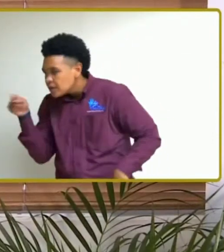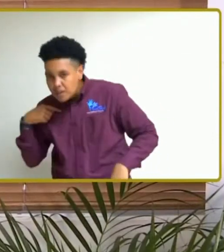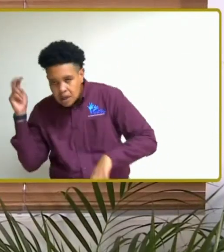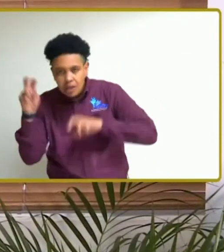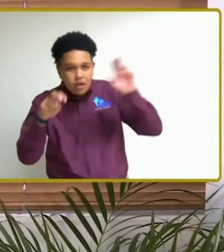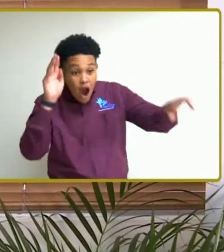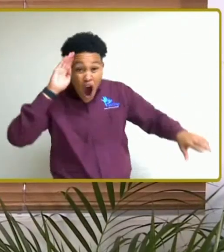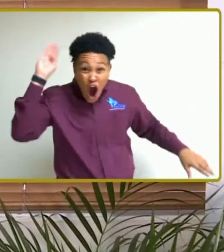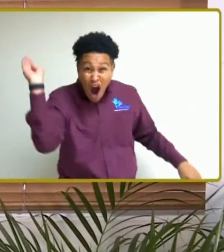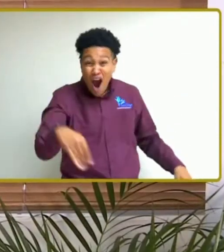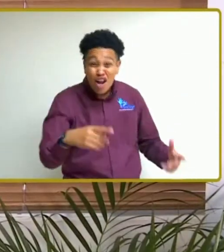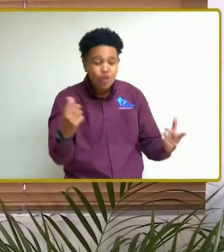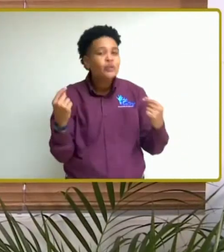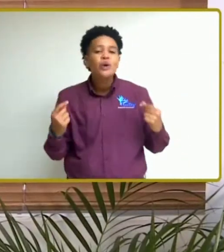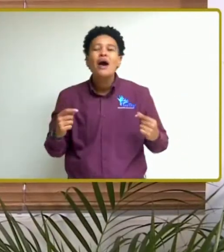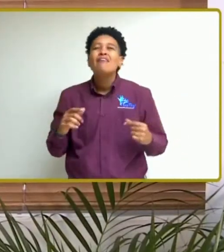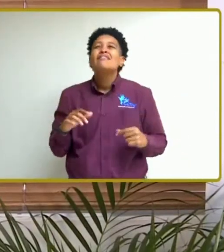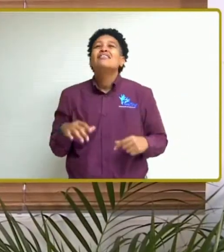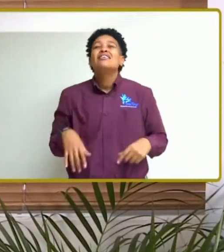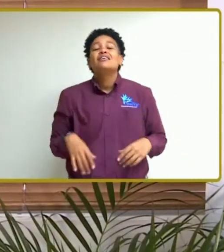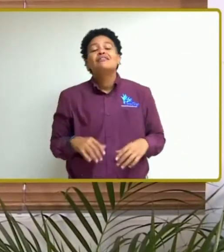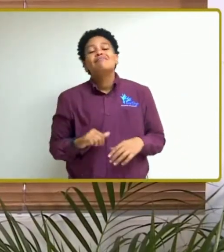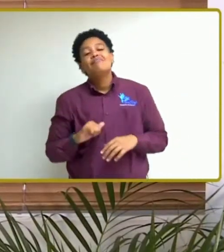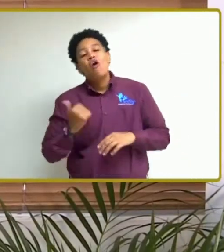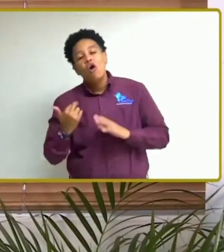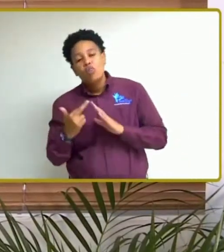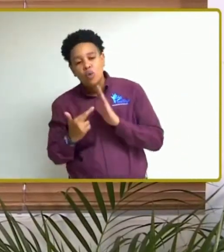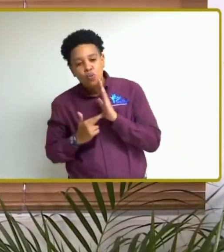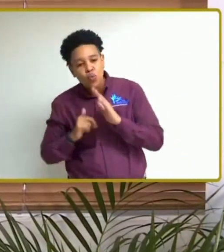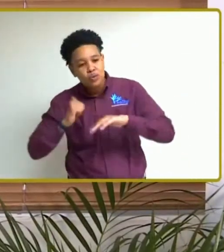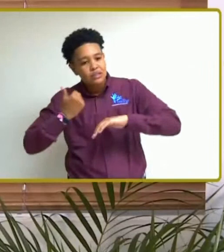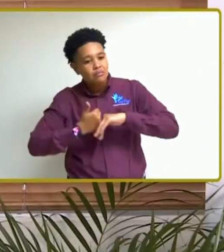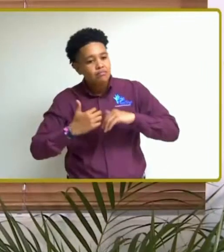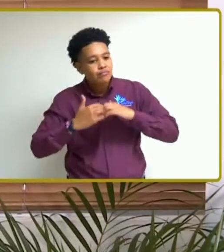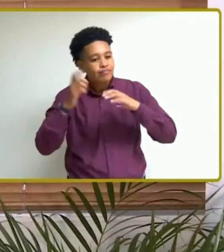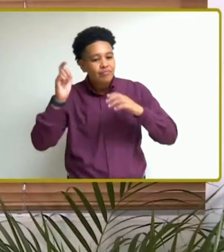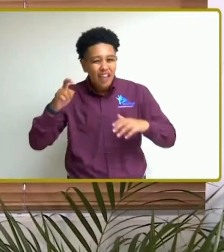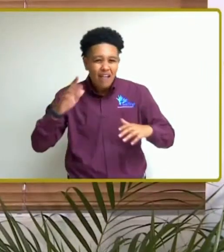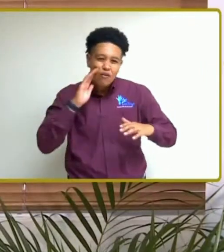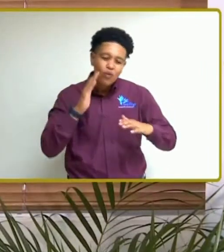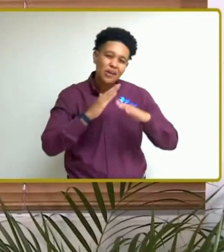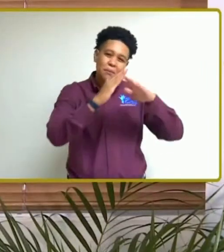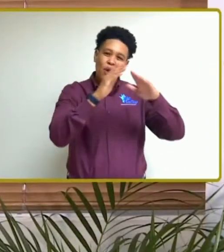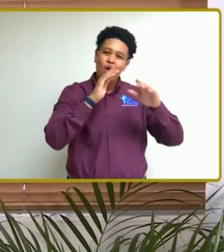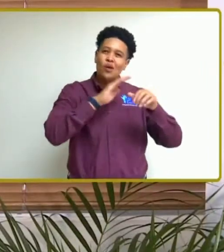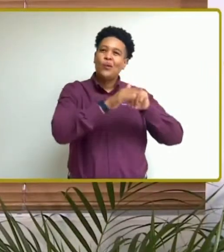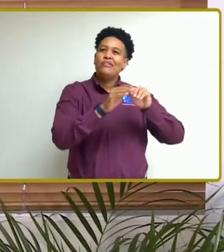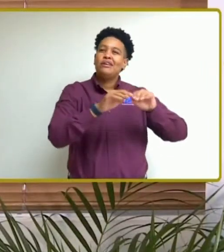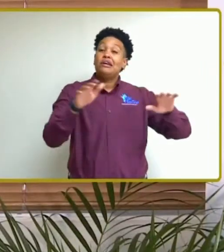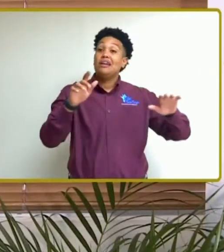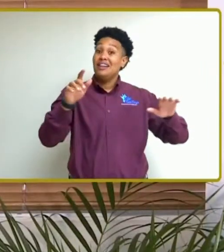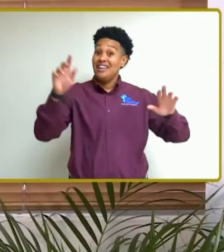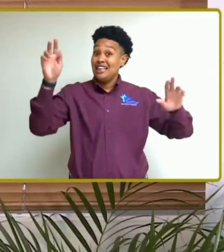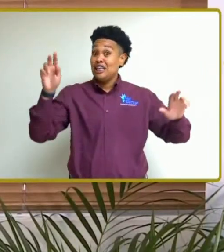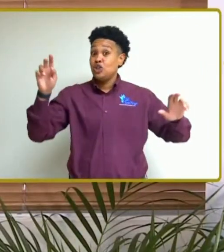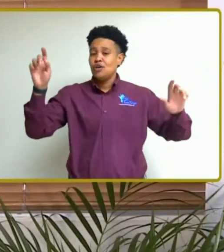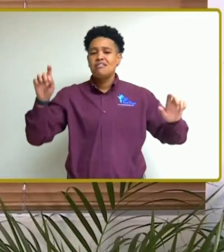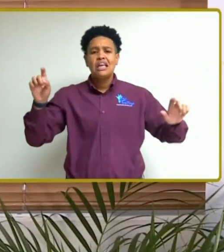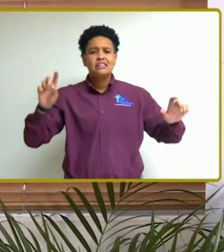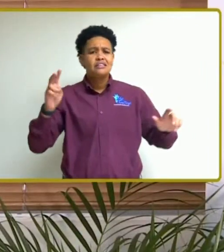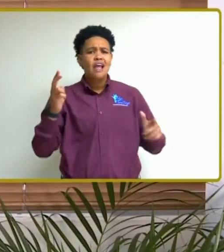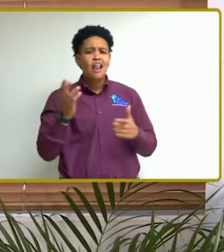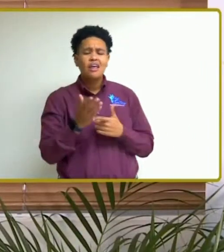now to other measures. That's one. And then secondly, the issue of testing. Isn't there a point when